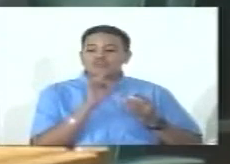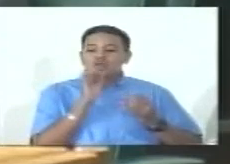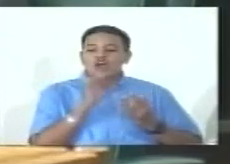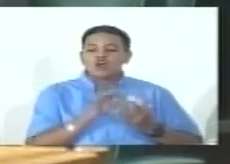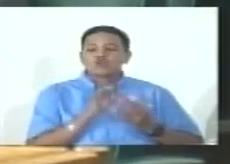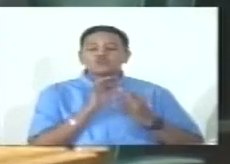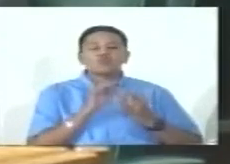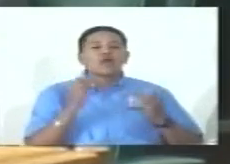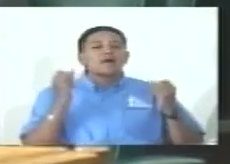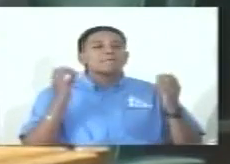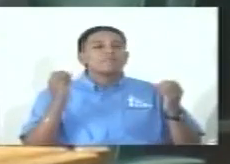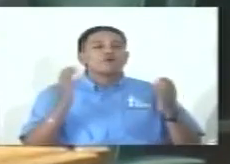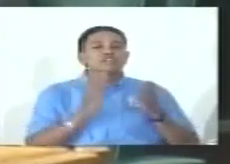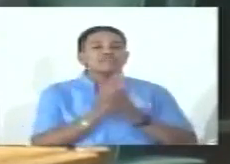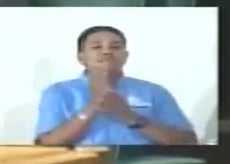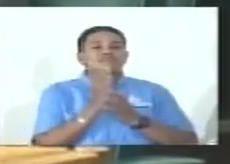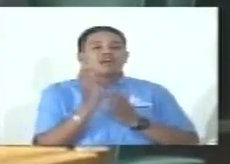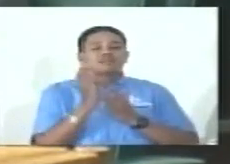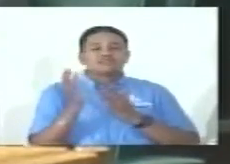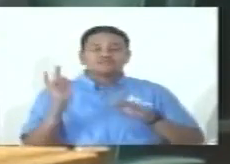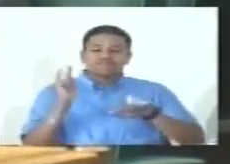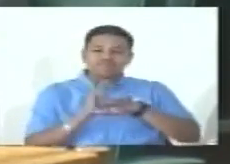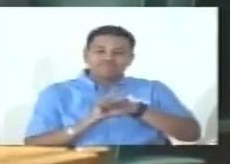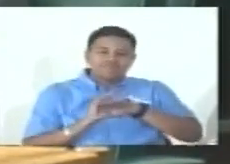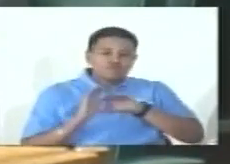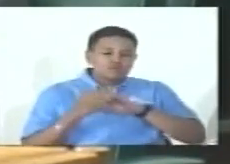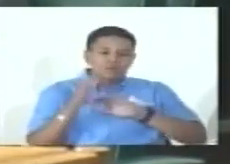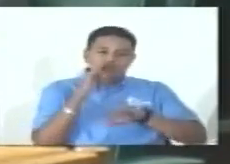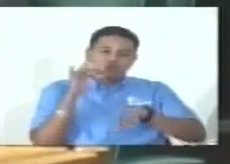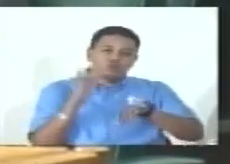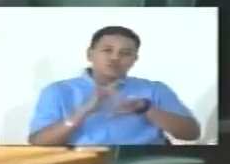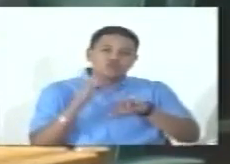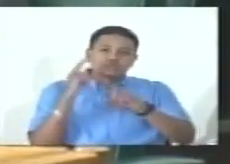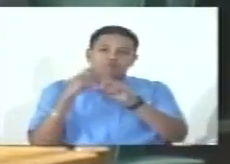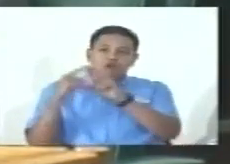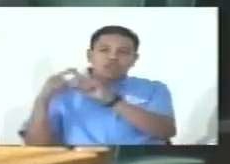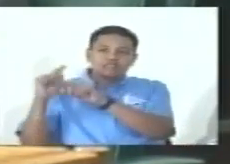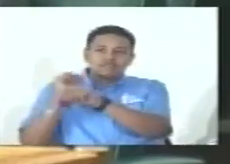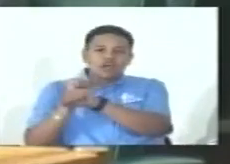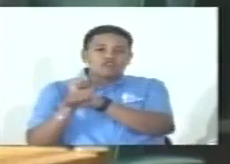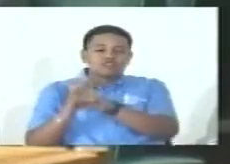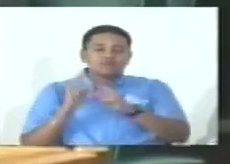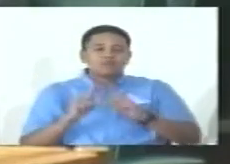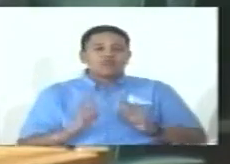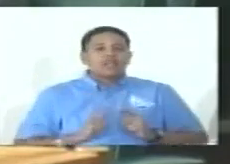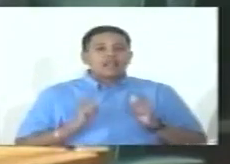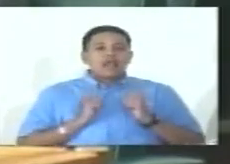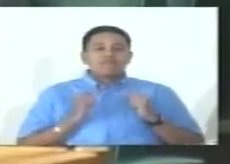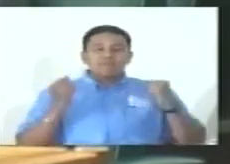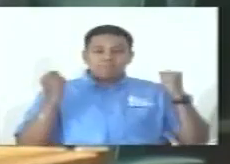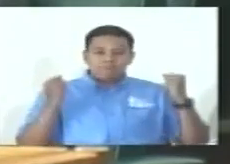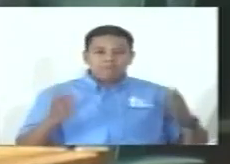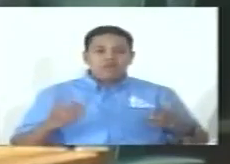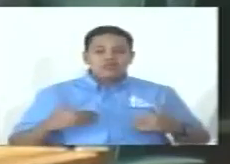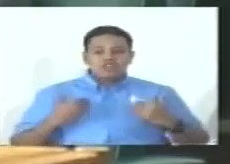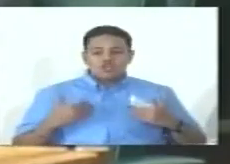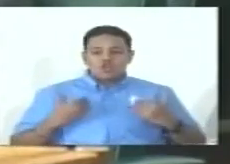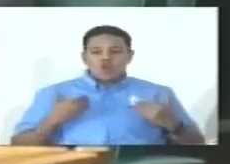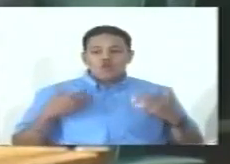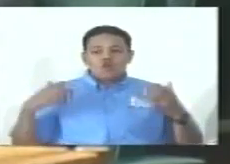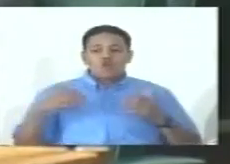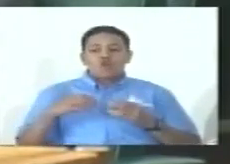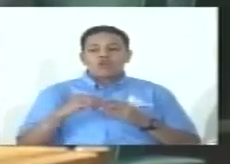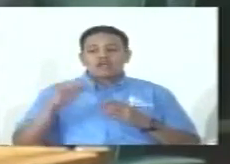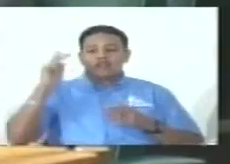unique and multifaceted patriot who touched in a positive way the careers and lives of so many of the younger cohort in